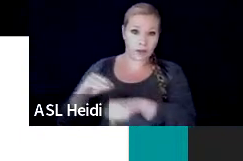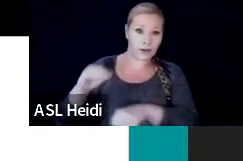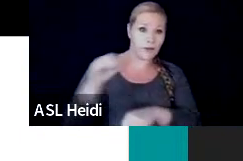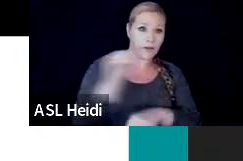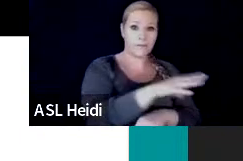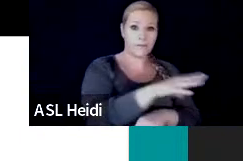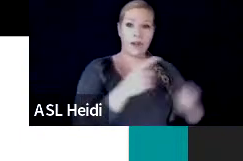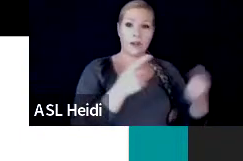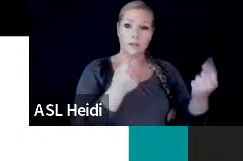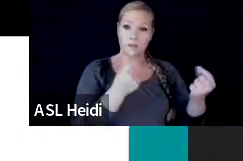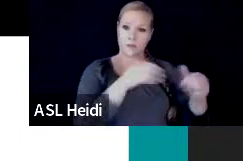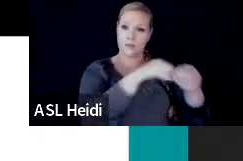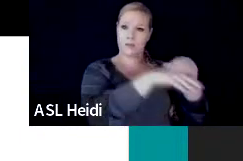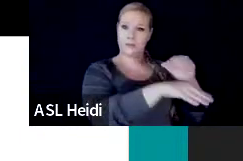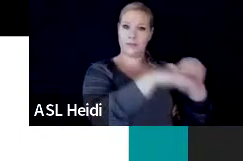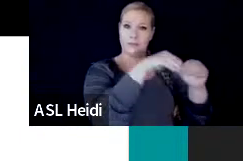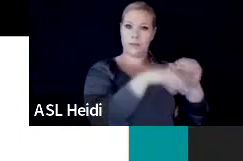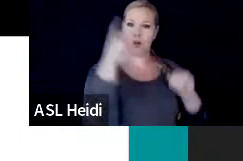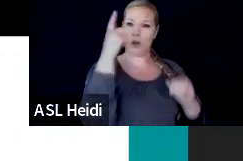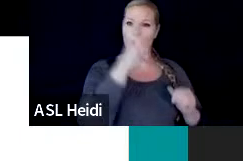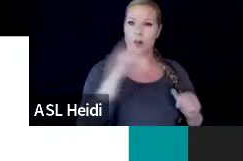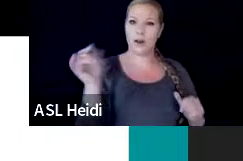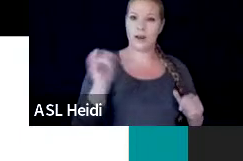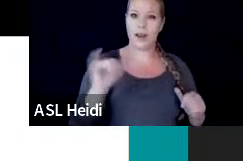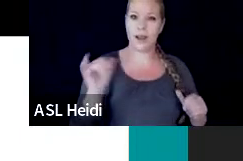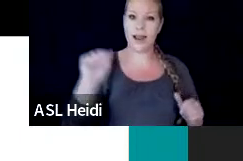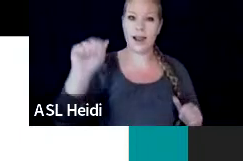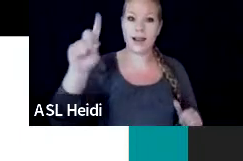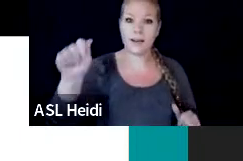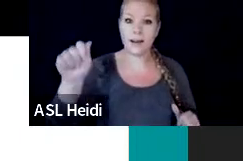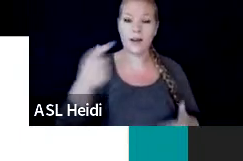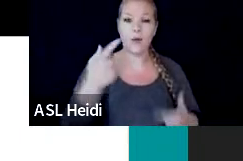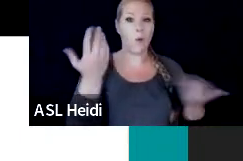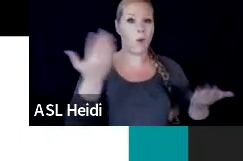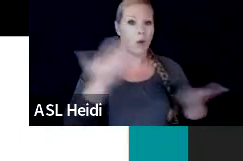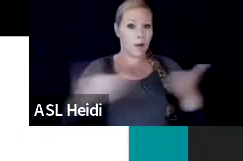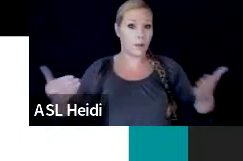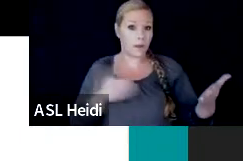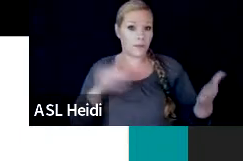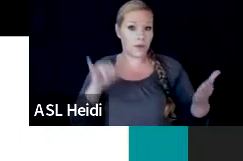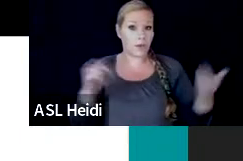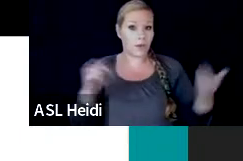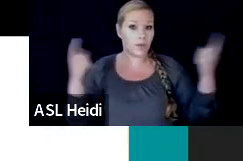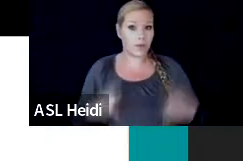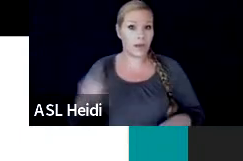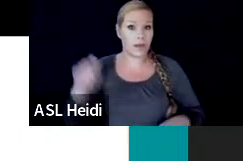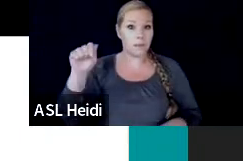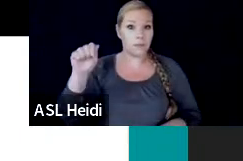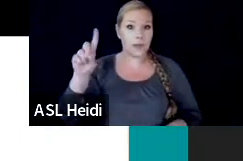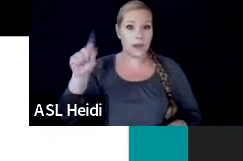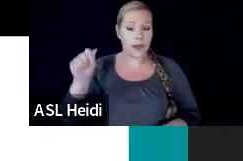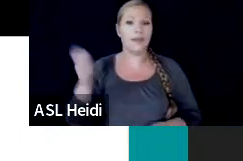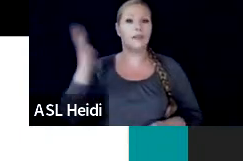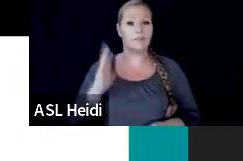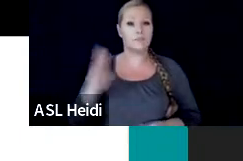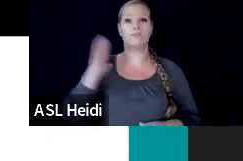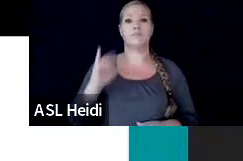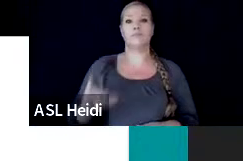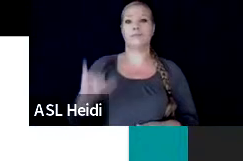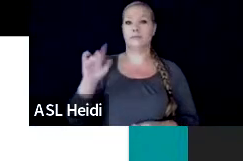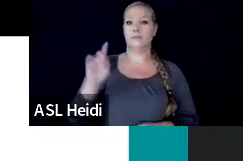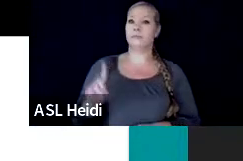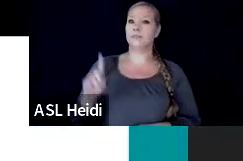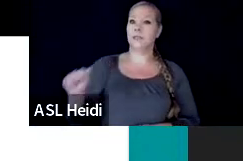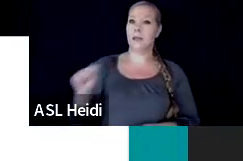ADA or prior to that, when folks who were disabled did not have the